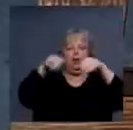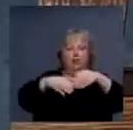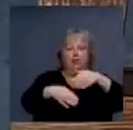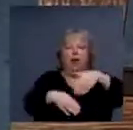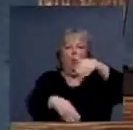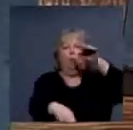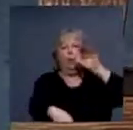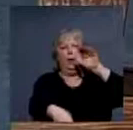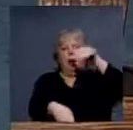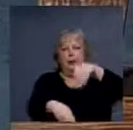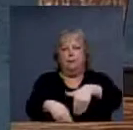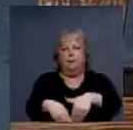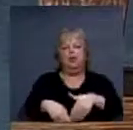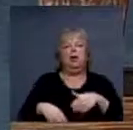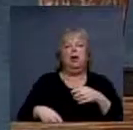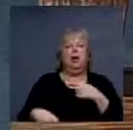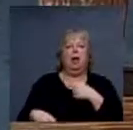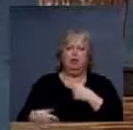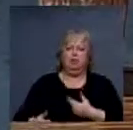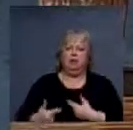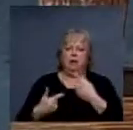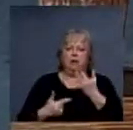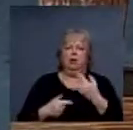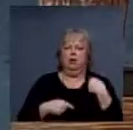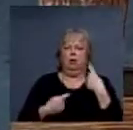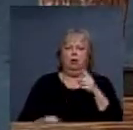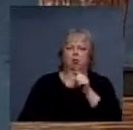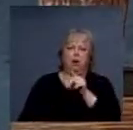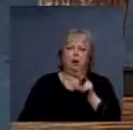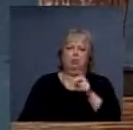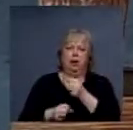years. So I'm concerned. And also,